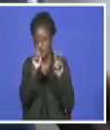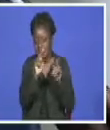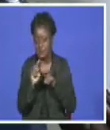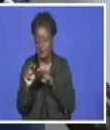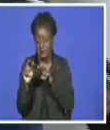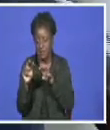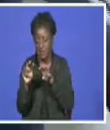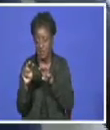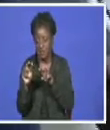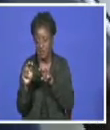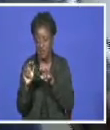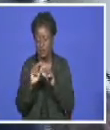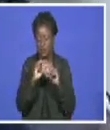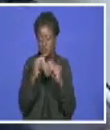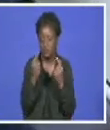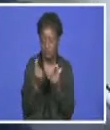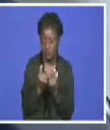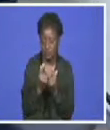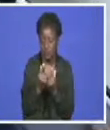the contacts,